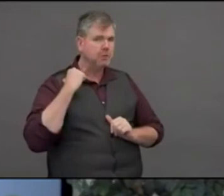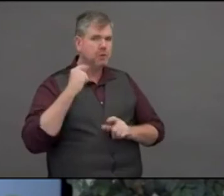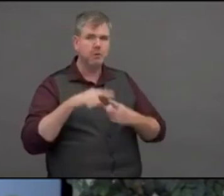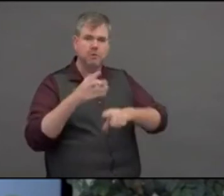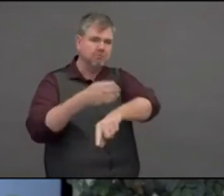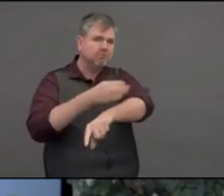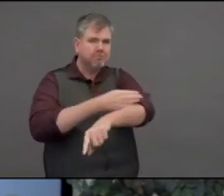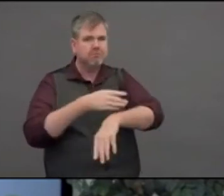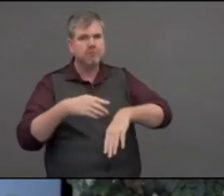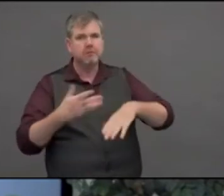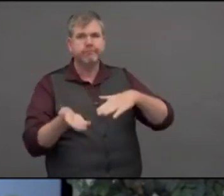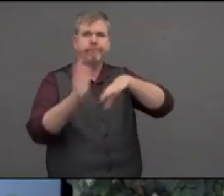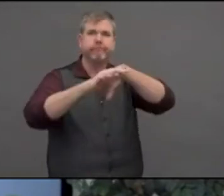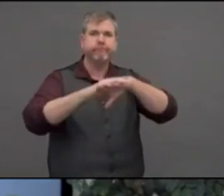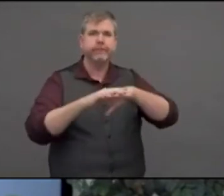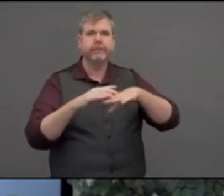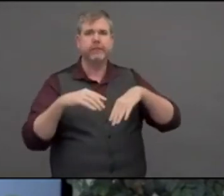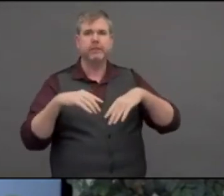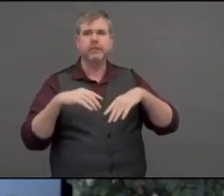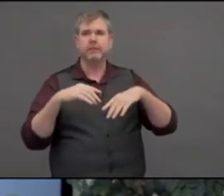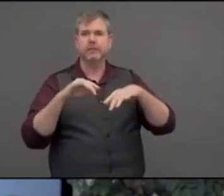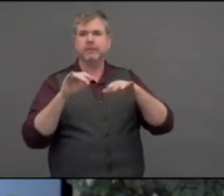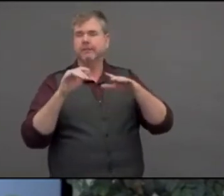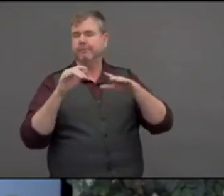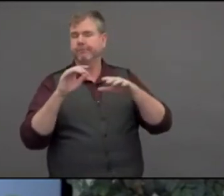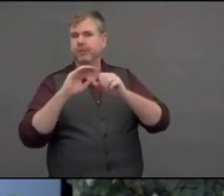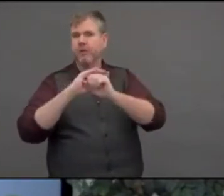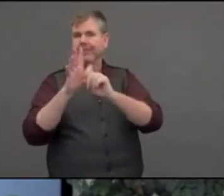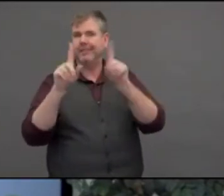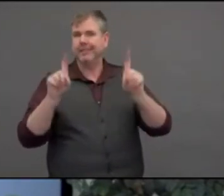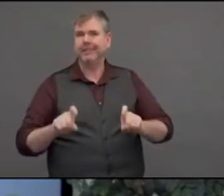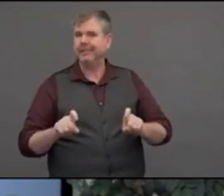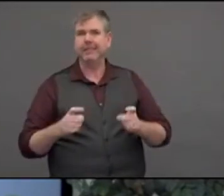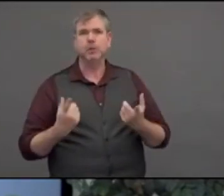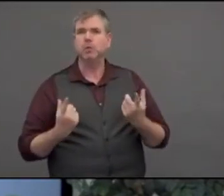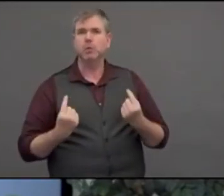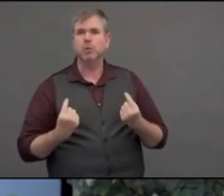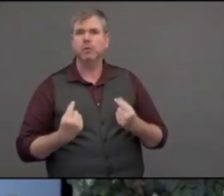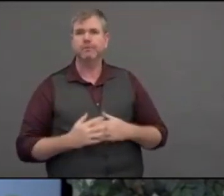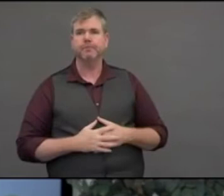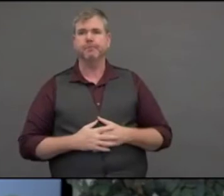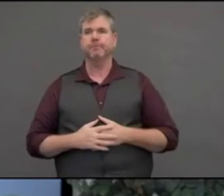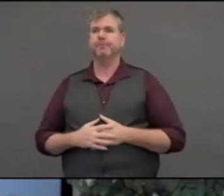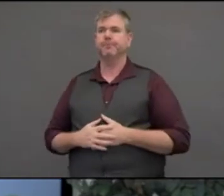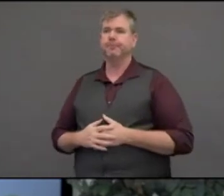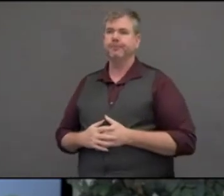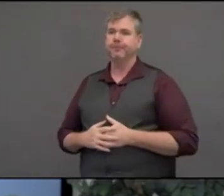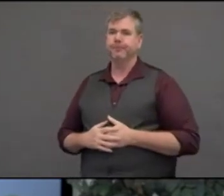options? Well, some have heard me say before, these health orders are mandatory.